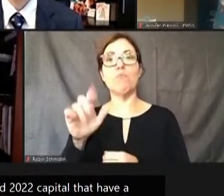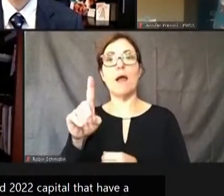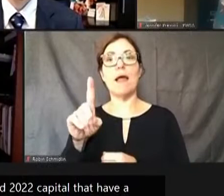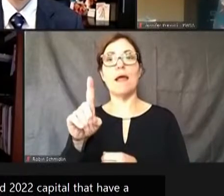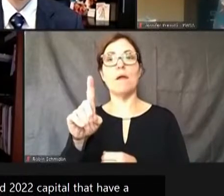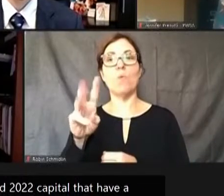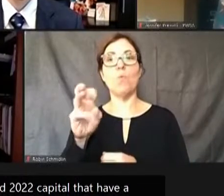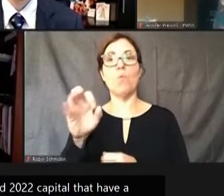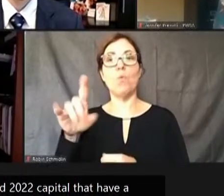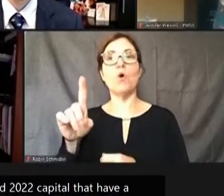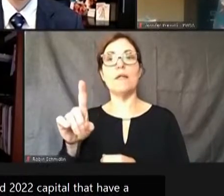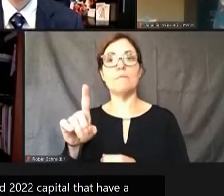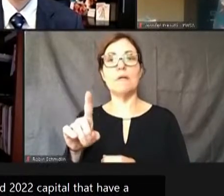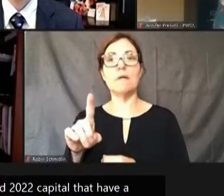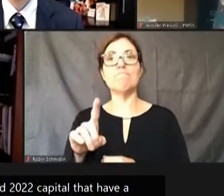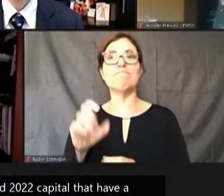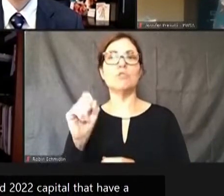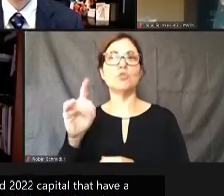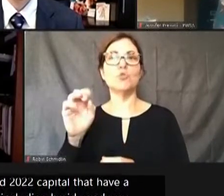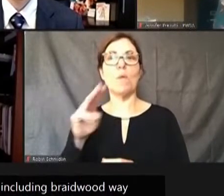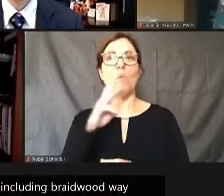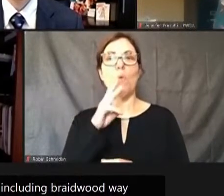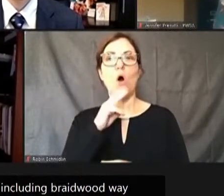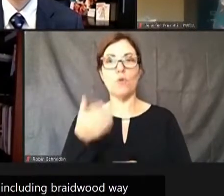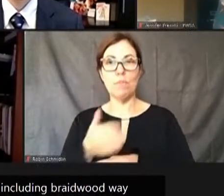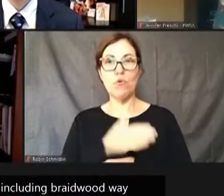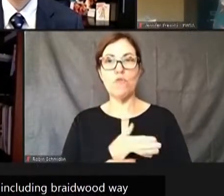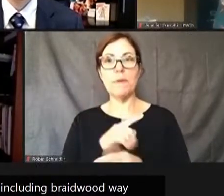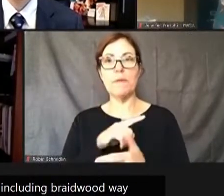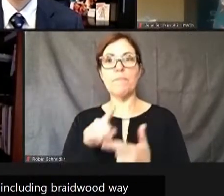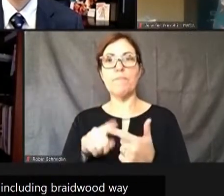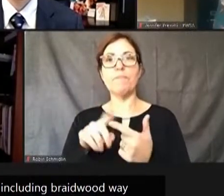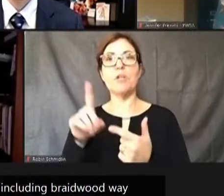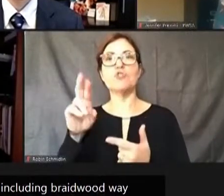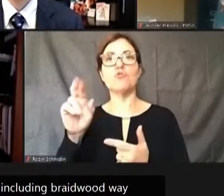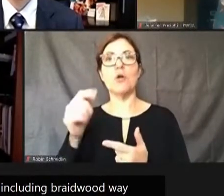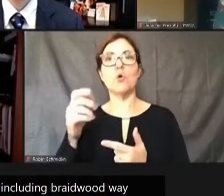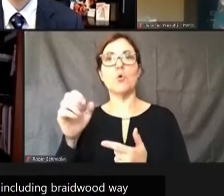from each entity, Dragoon Way stormwater improvements,